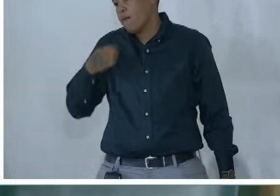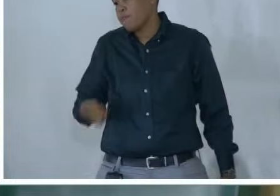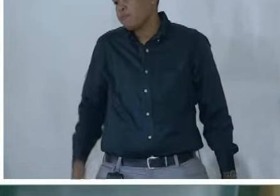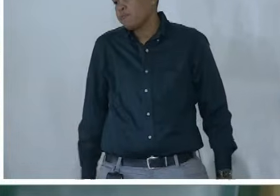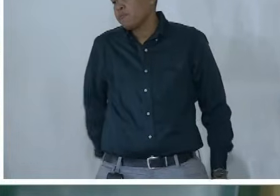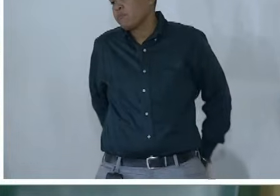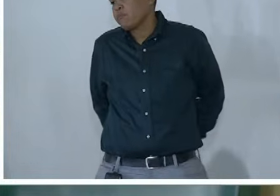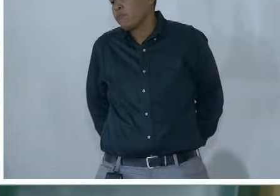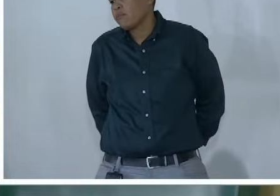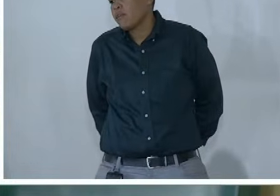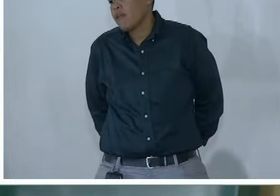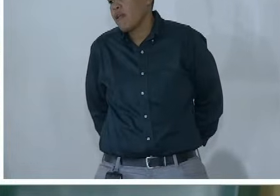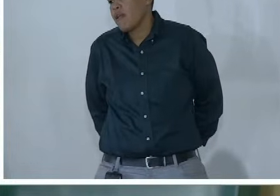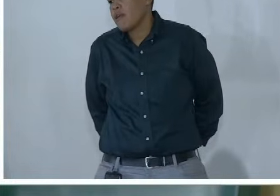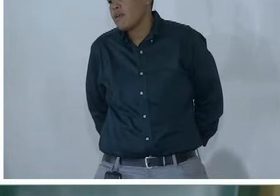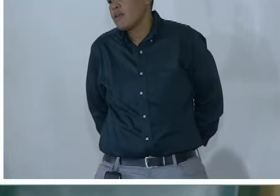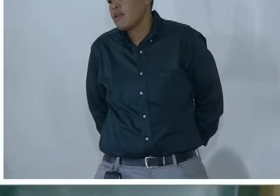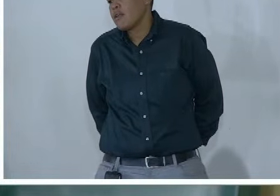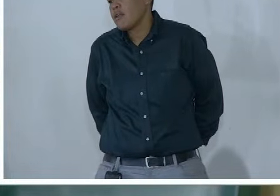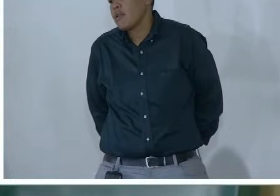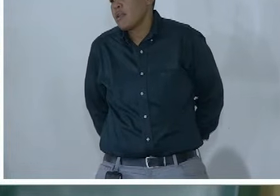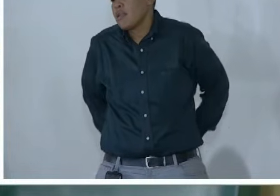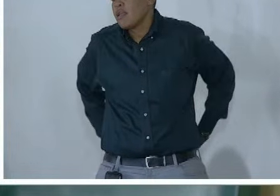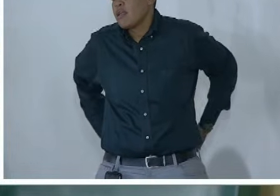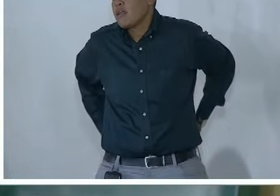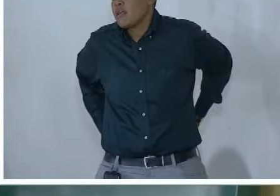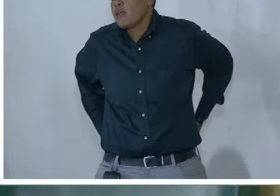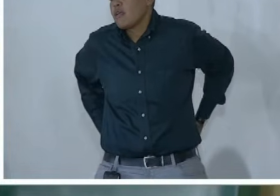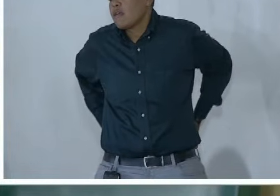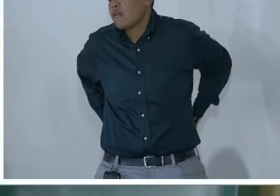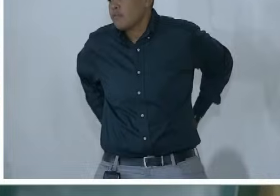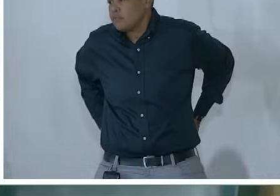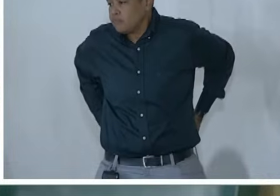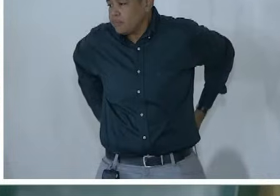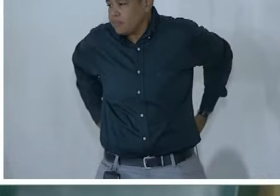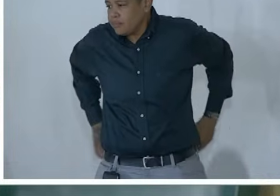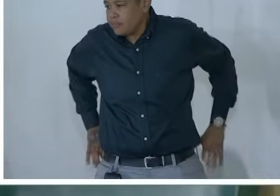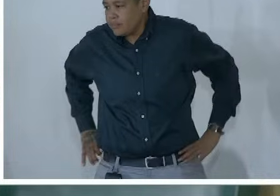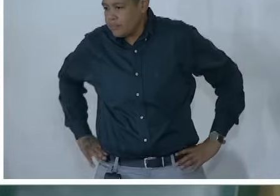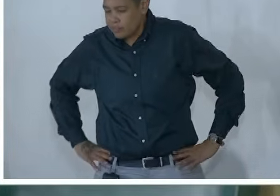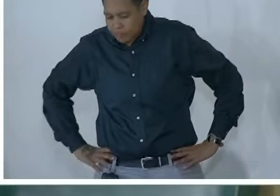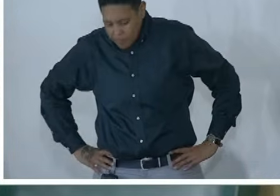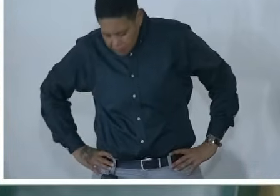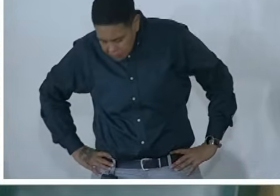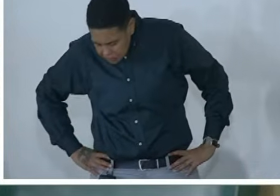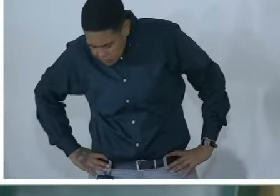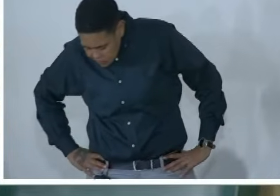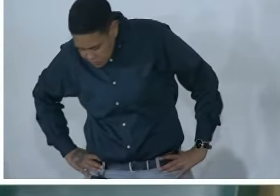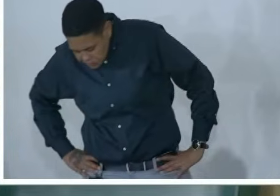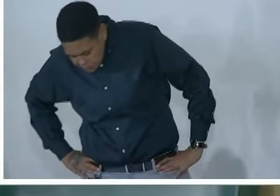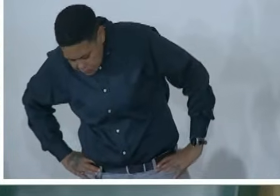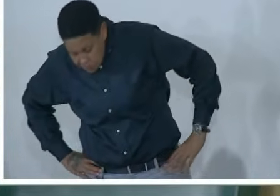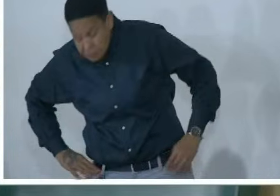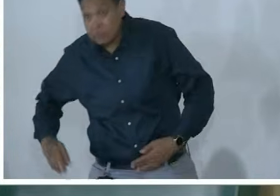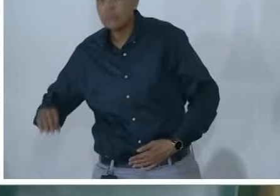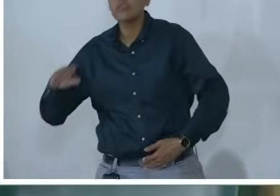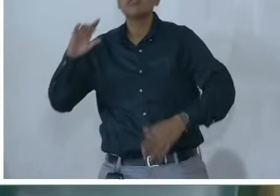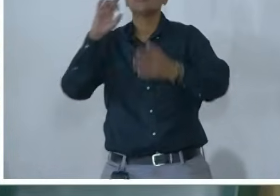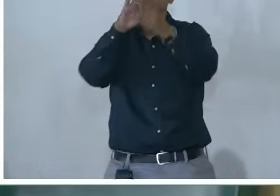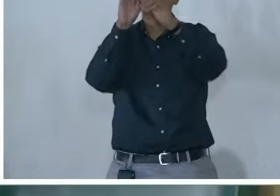Right, so in terms of the implementation, that has begun. Companies are